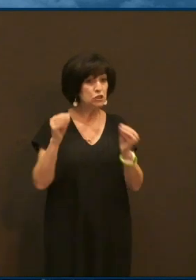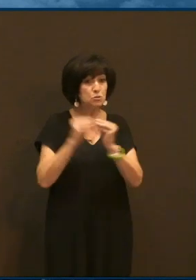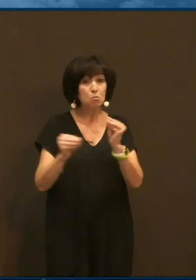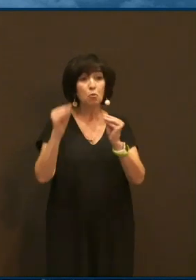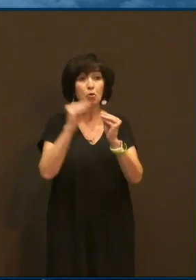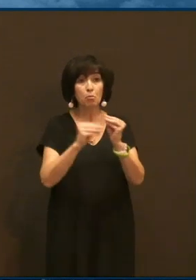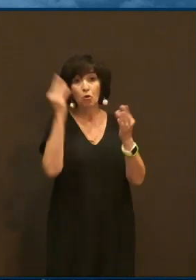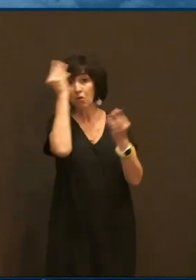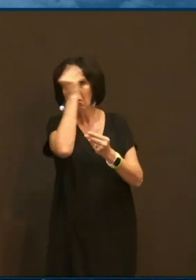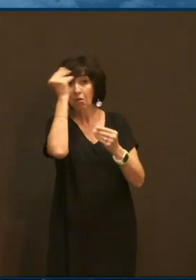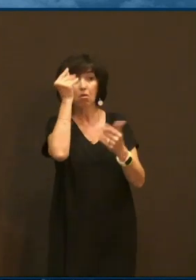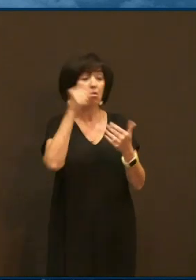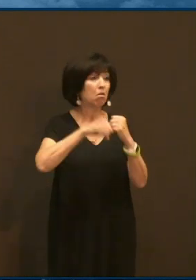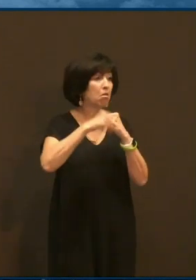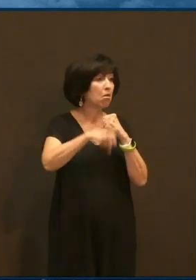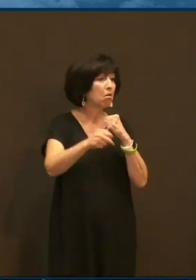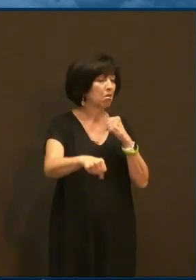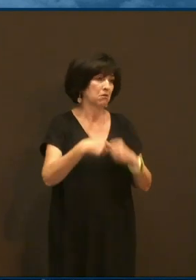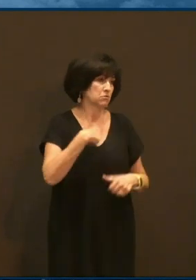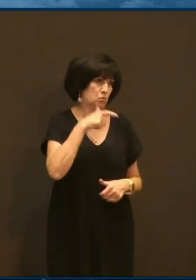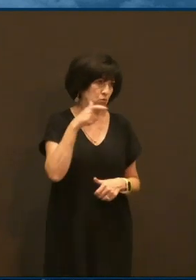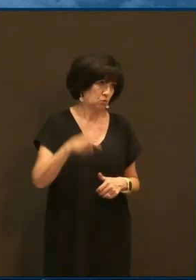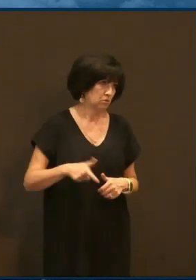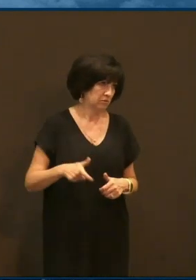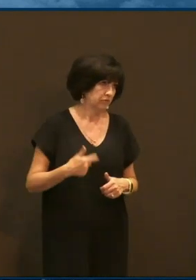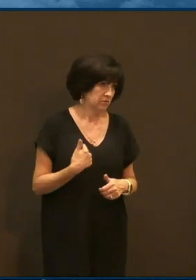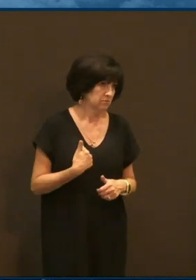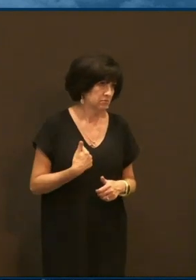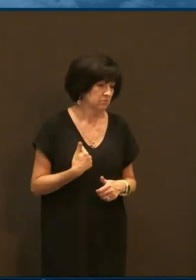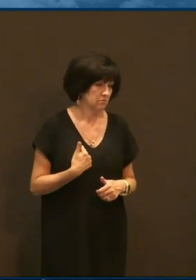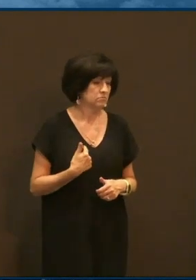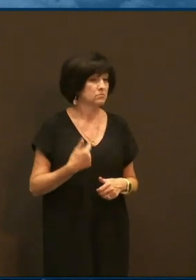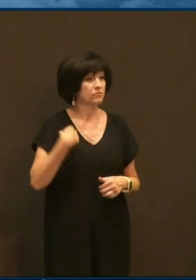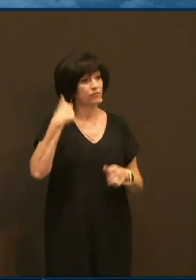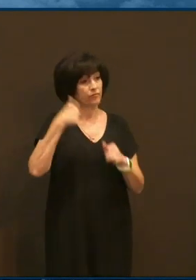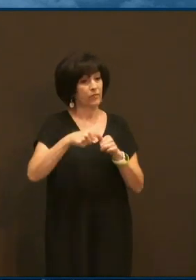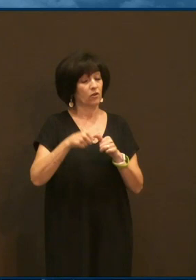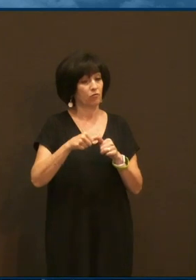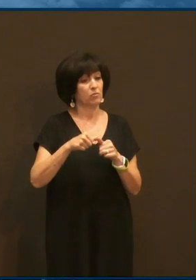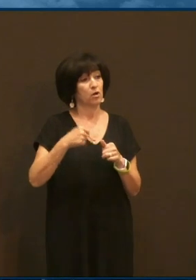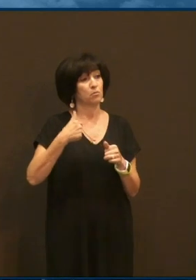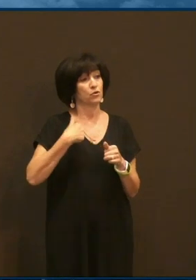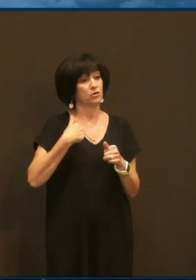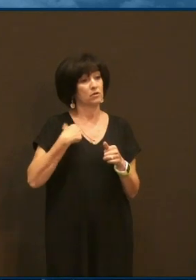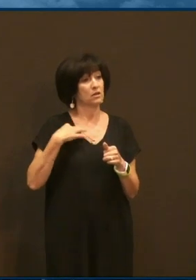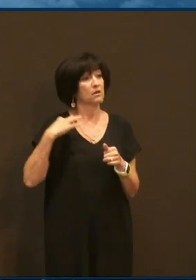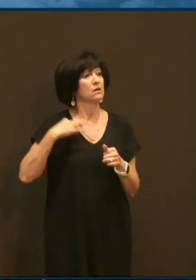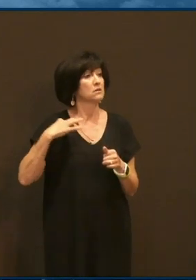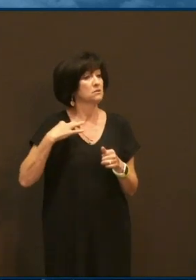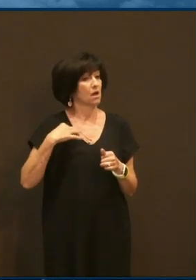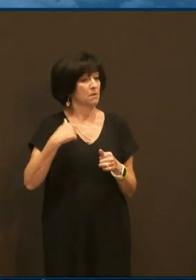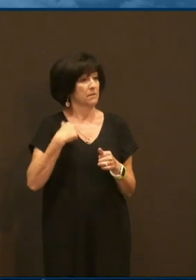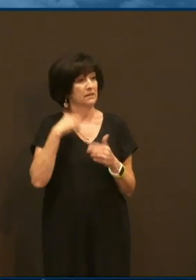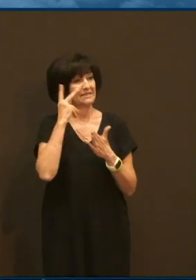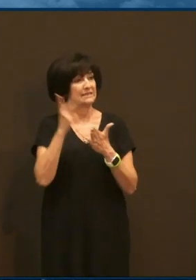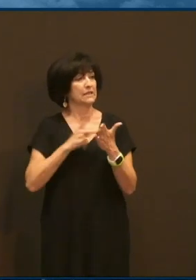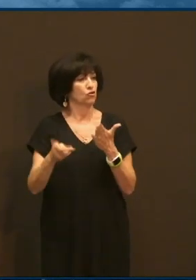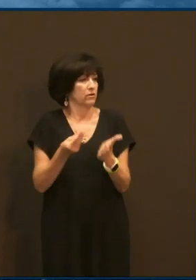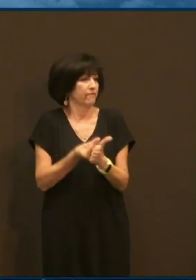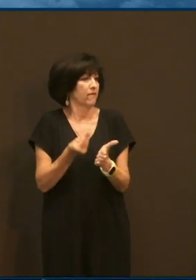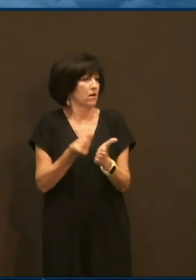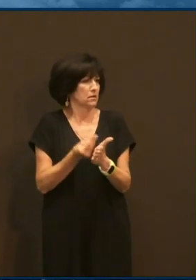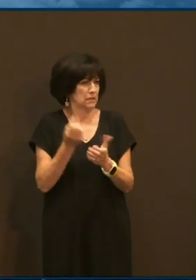I remember when I was nominated to be Secretary of Finance, a lot of people questioned whether I had the